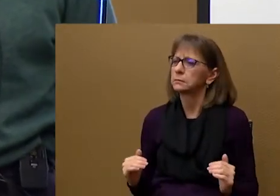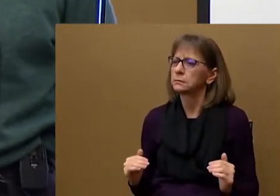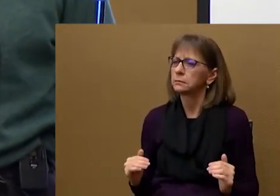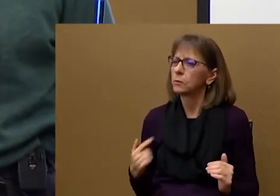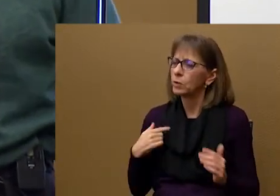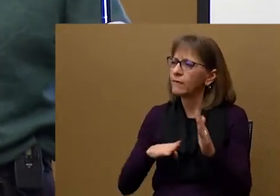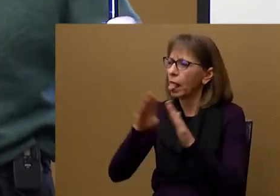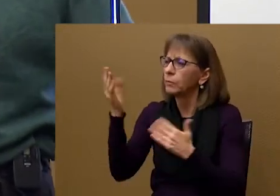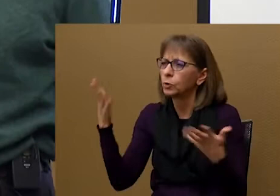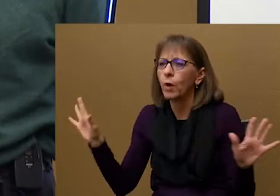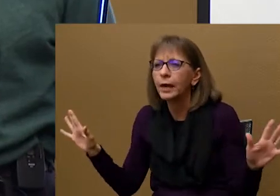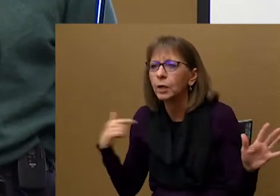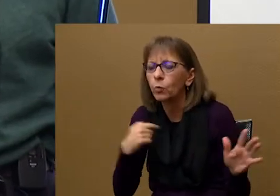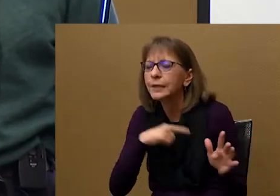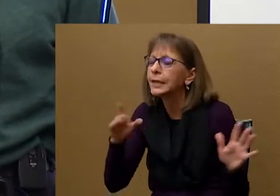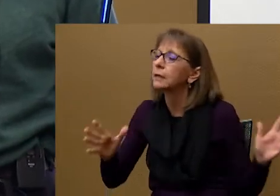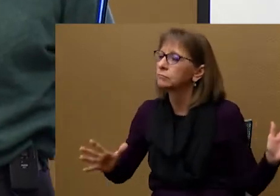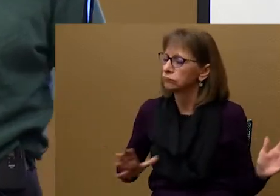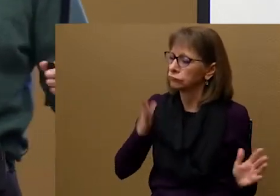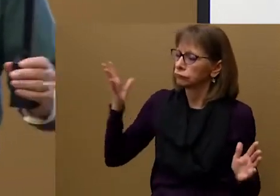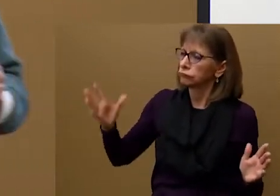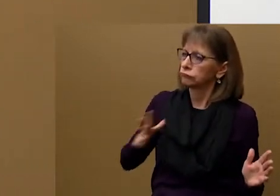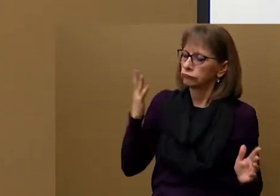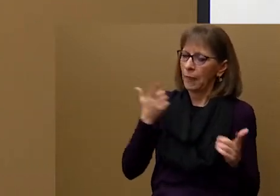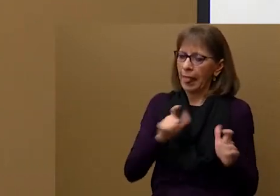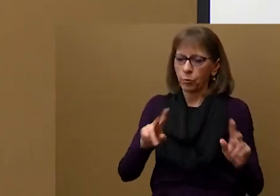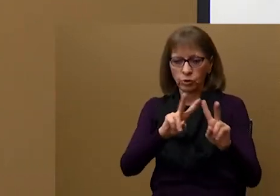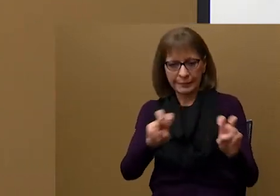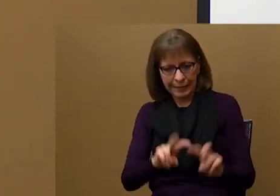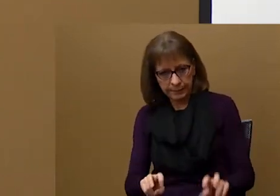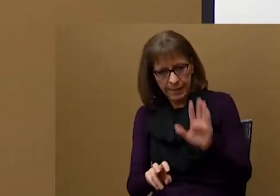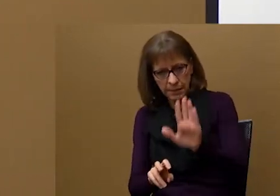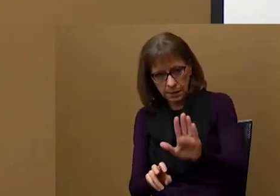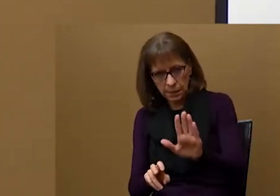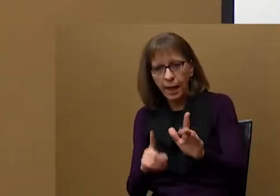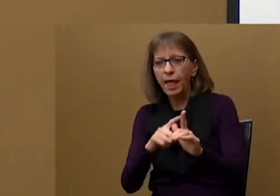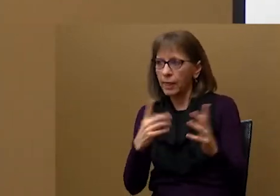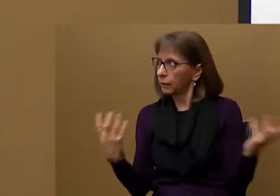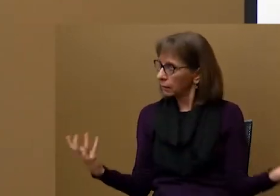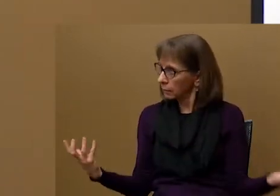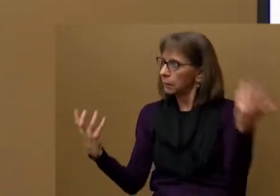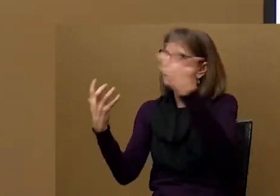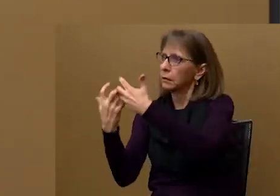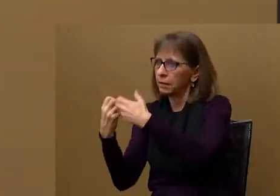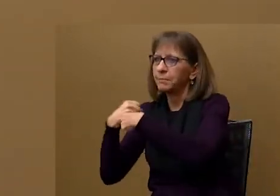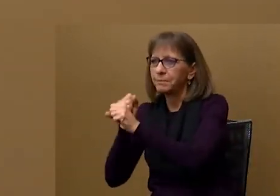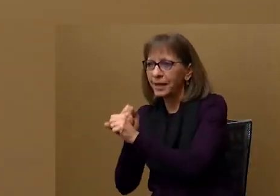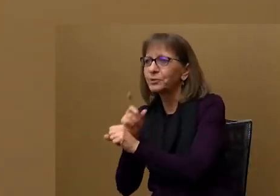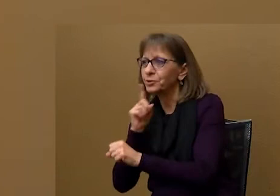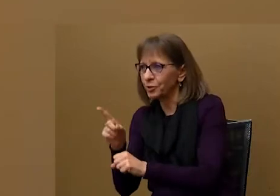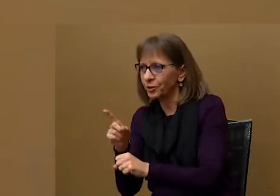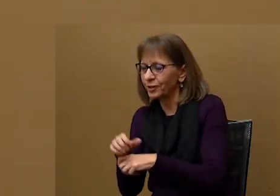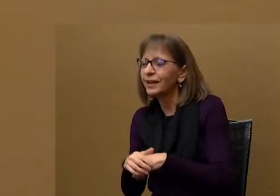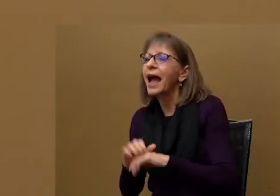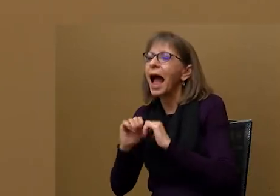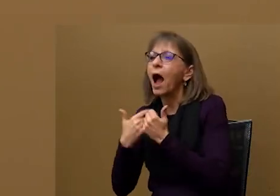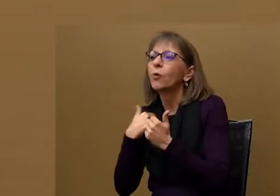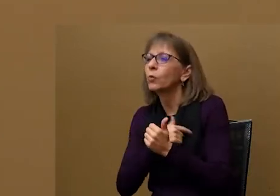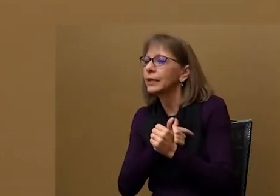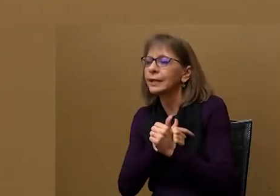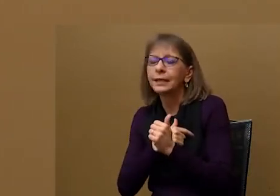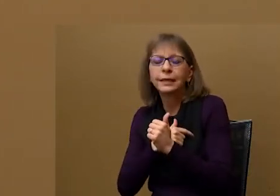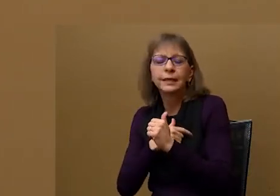primitive thinking at this point in our development. We need a sophisticated language assessment, and then we need to be able to make sure that